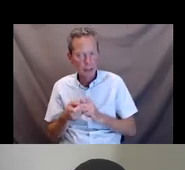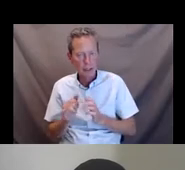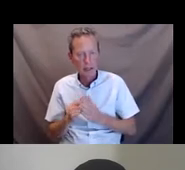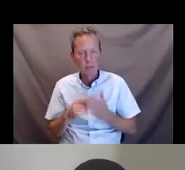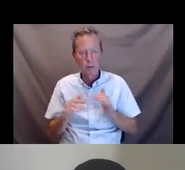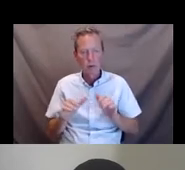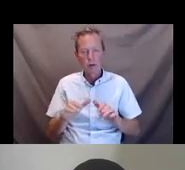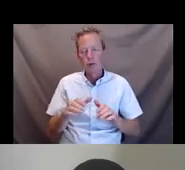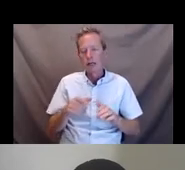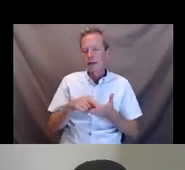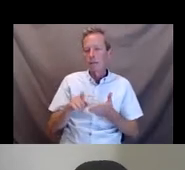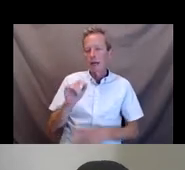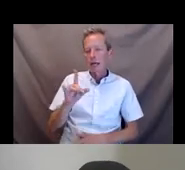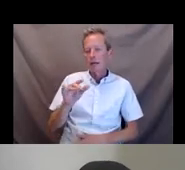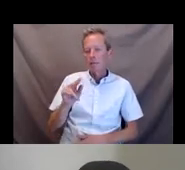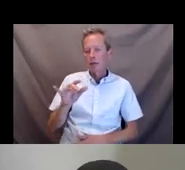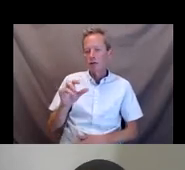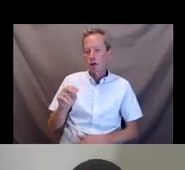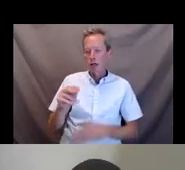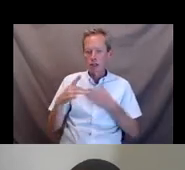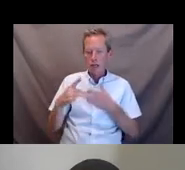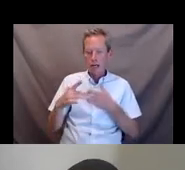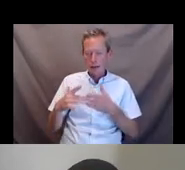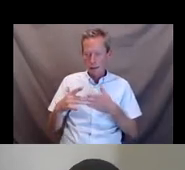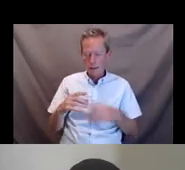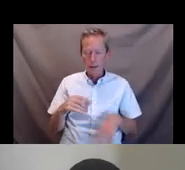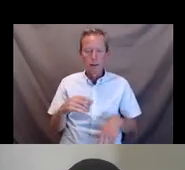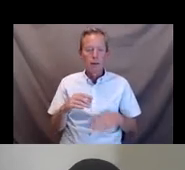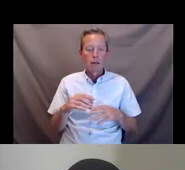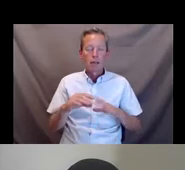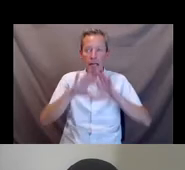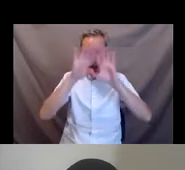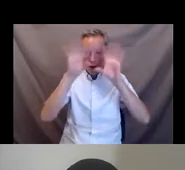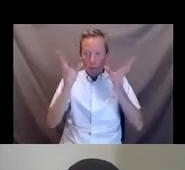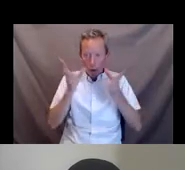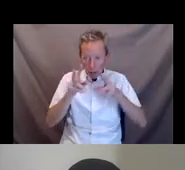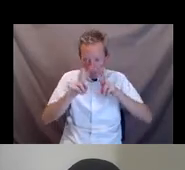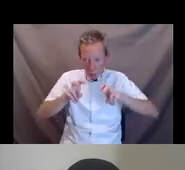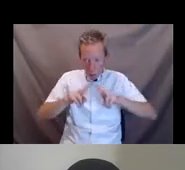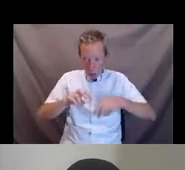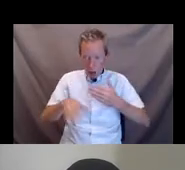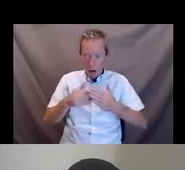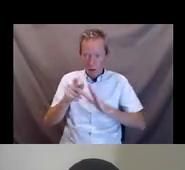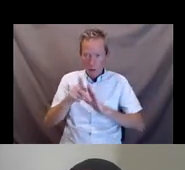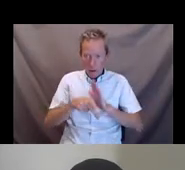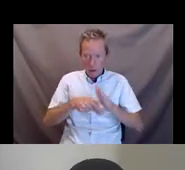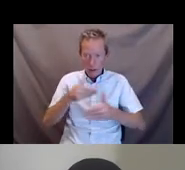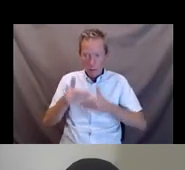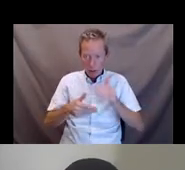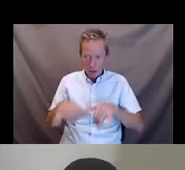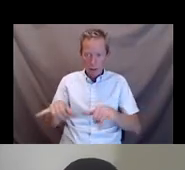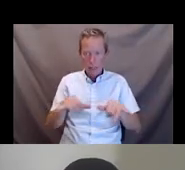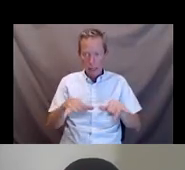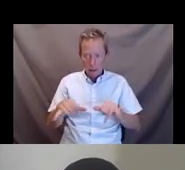pay administration's guideline phase, taking a comprehensive look at all of our policies, procedures, standards, and